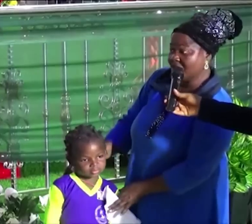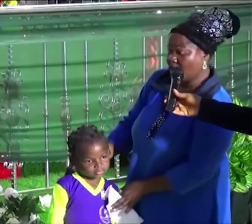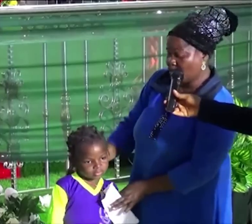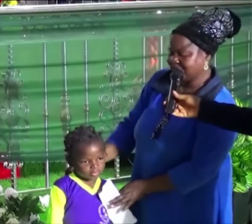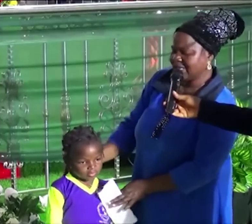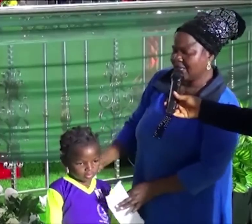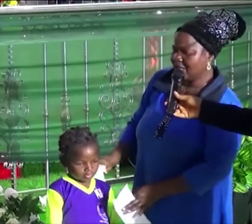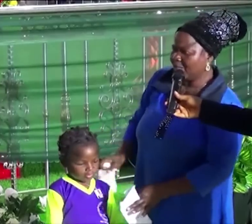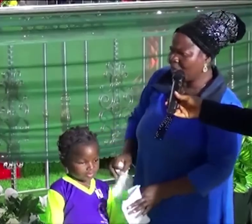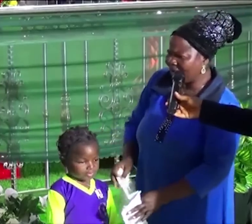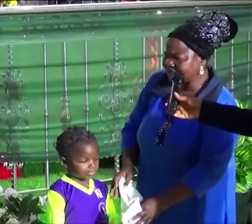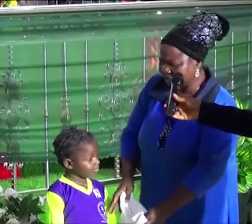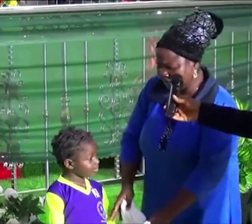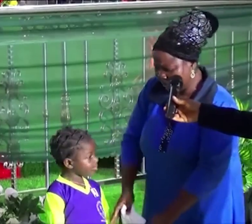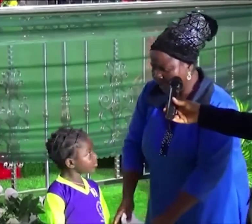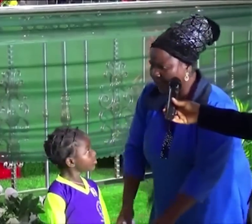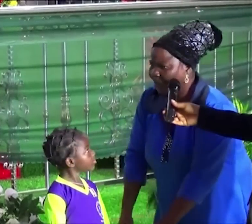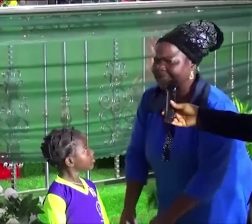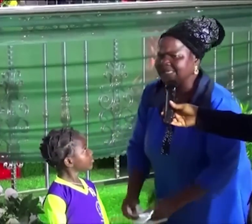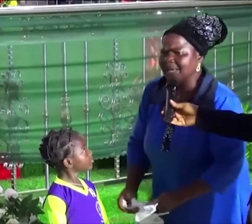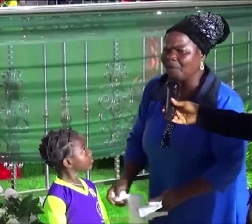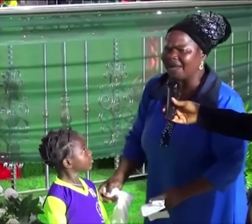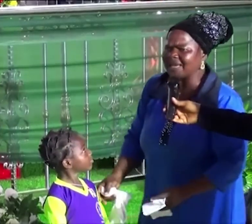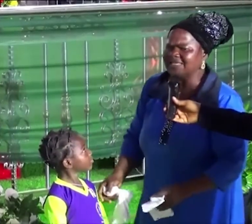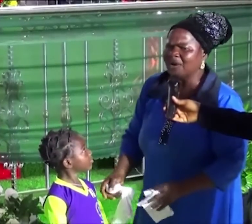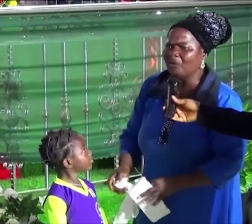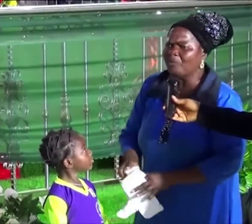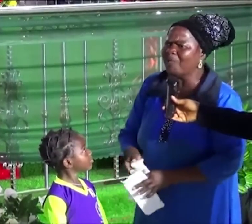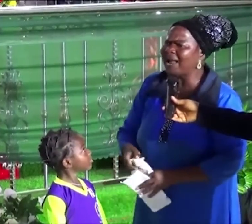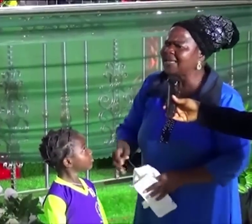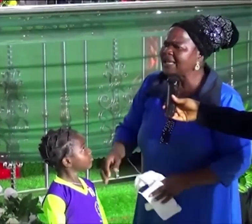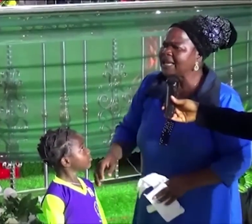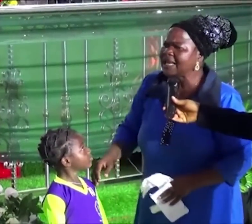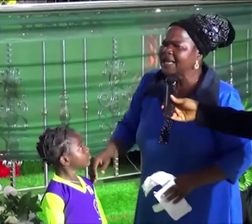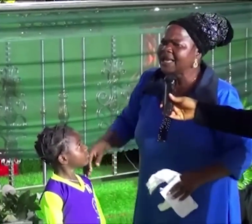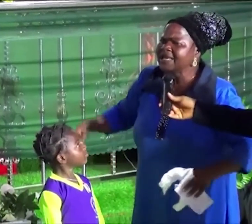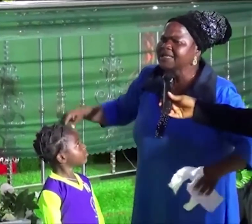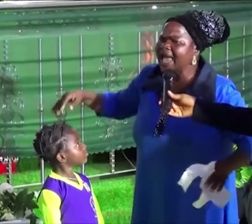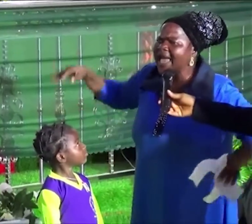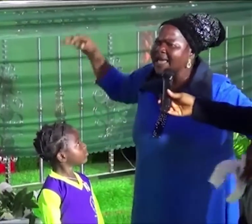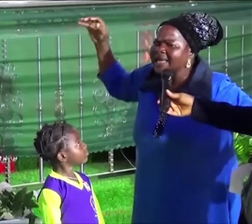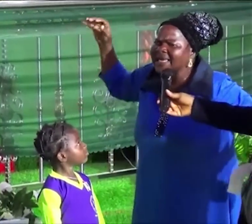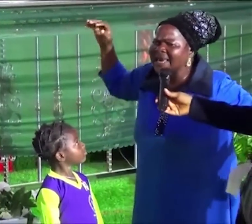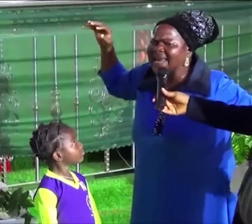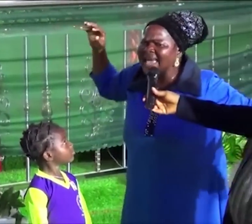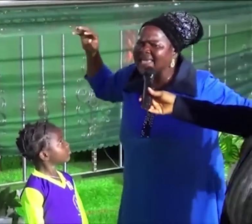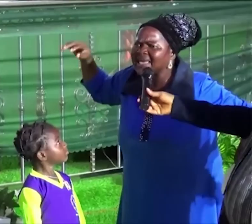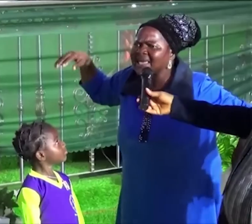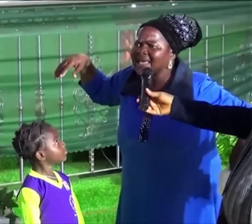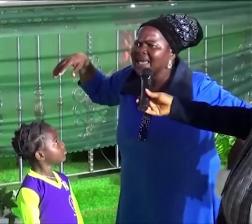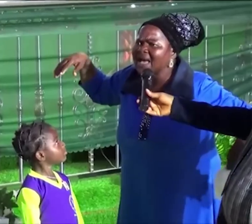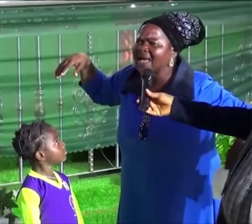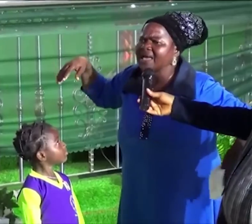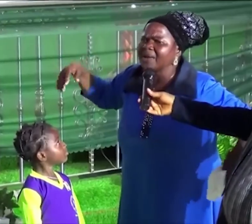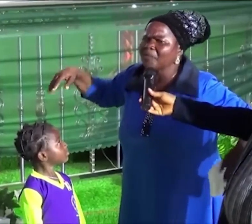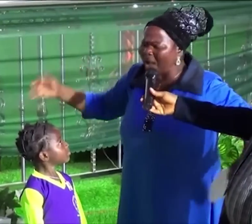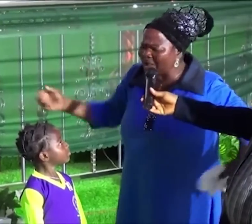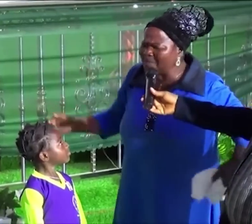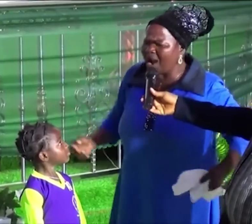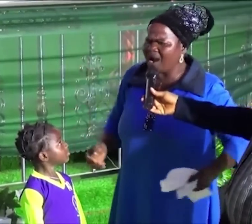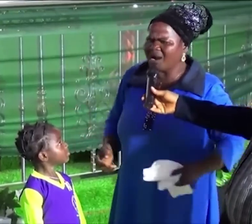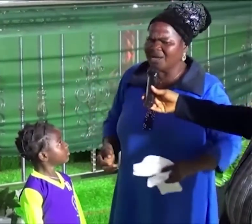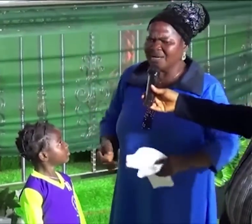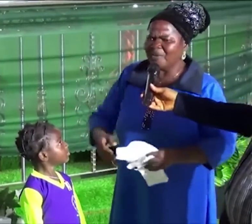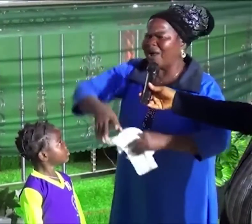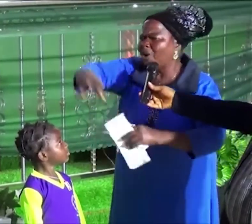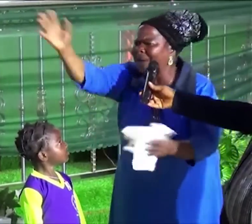e mo ba si bayin ti e mo ba ye je wo mo ba ni ye kilele hey mo wa gbon ni mo wa